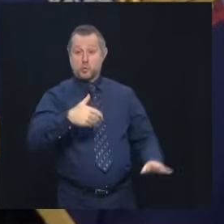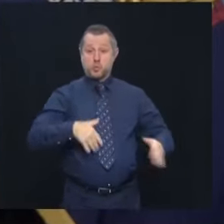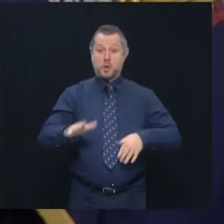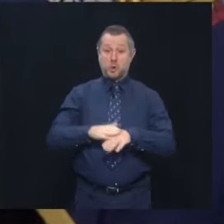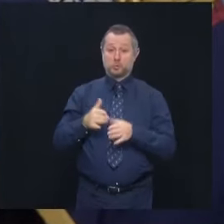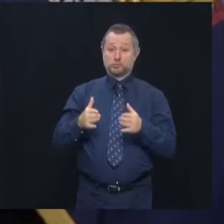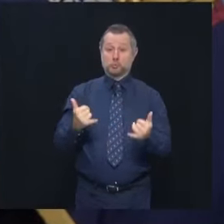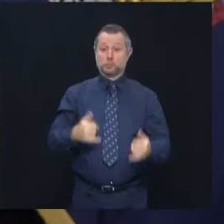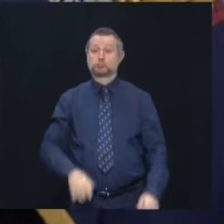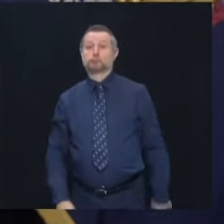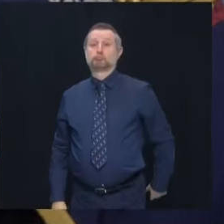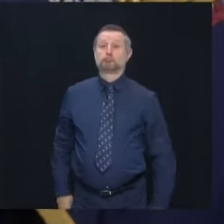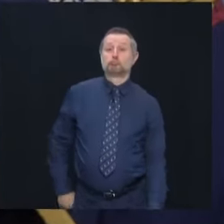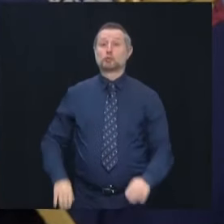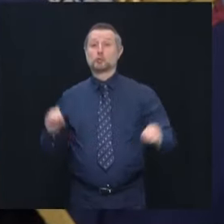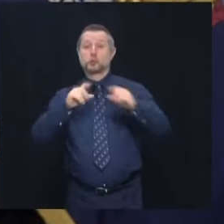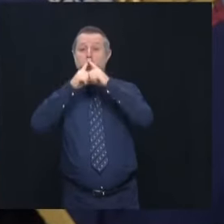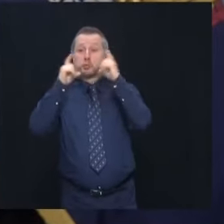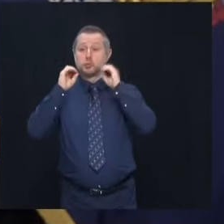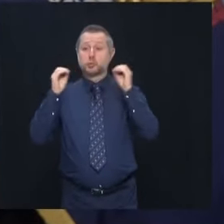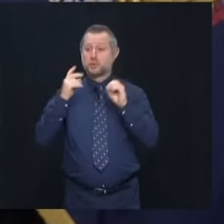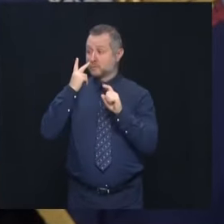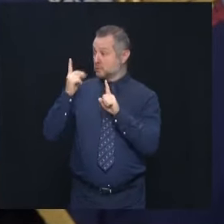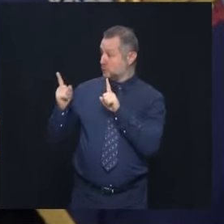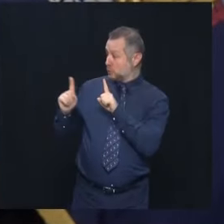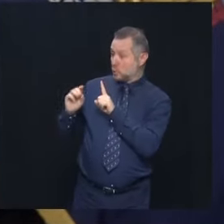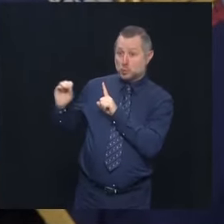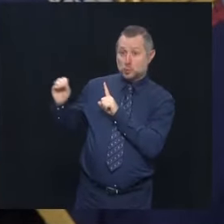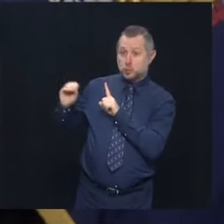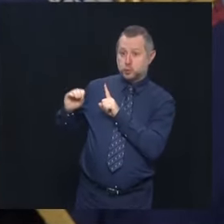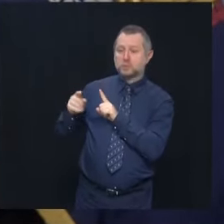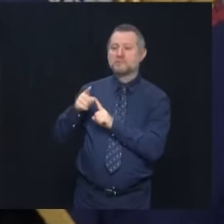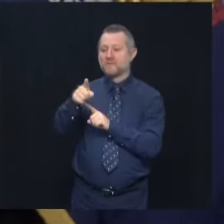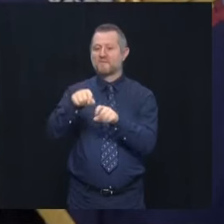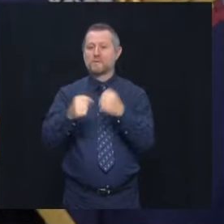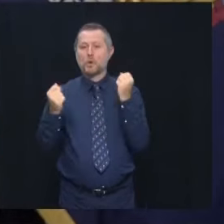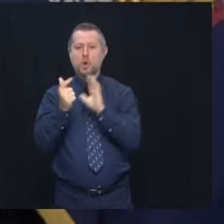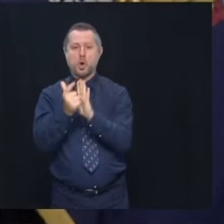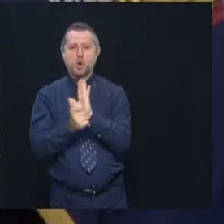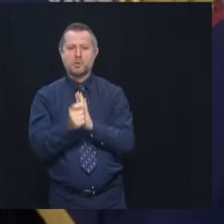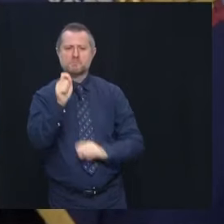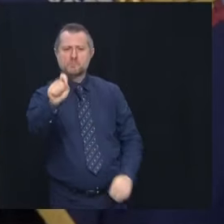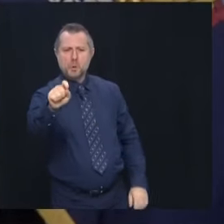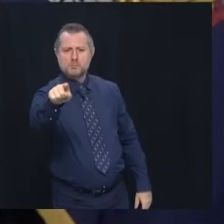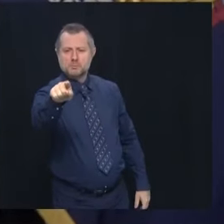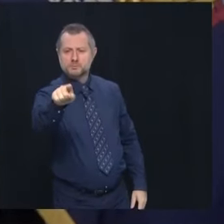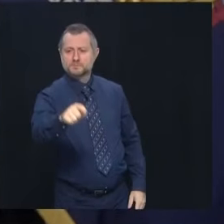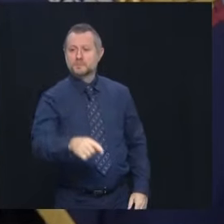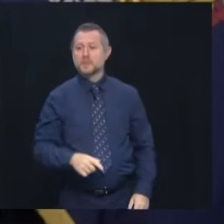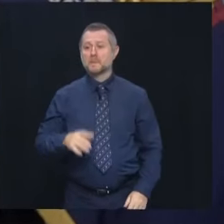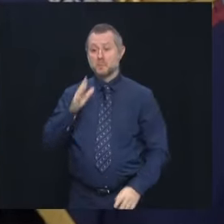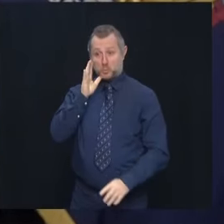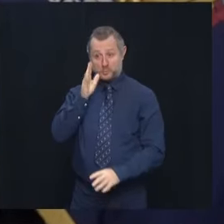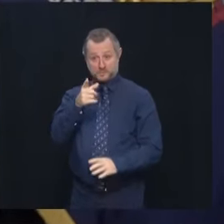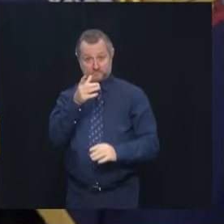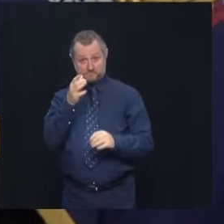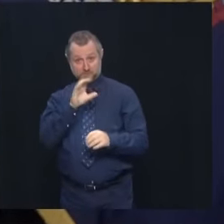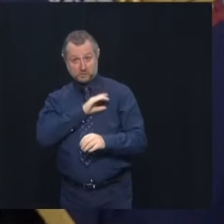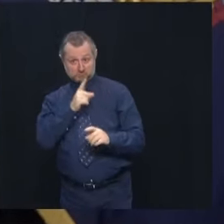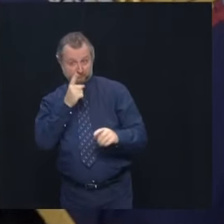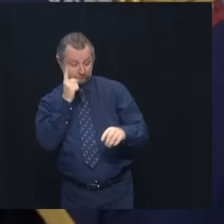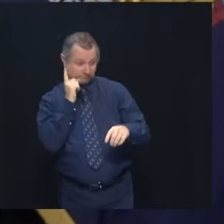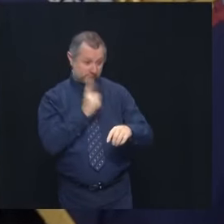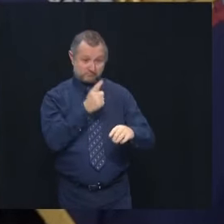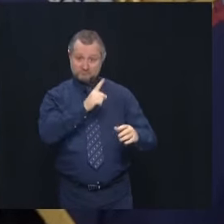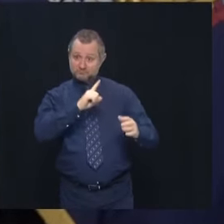mask. You're within 6 feet of a person. You are in violation of the law. But will they enforce it through this new task force?